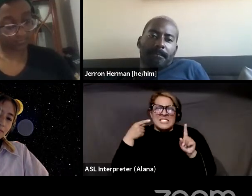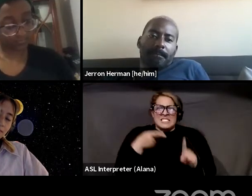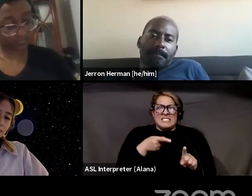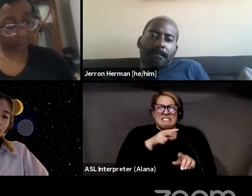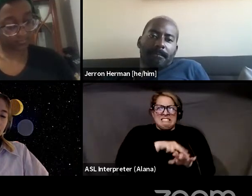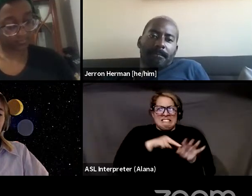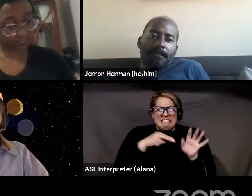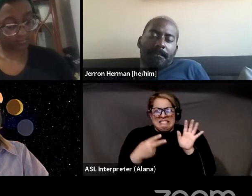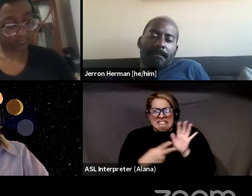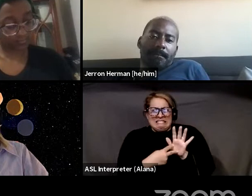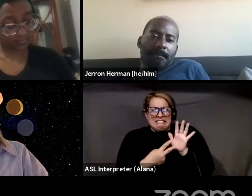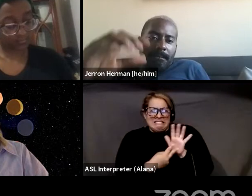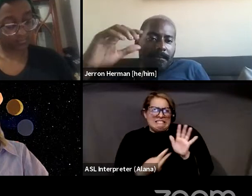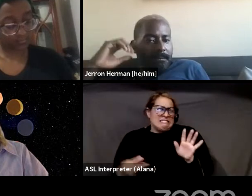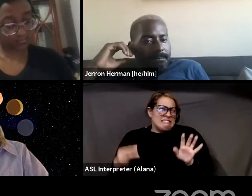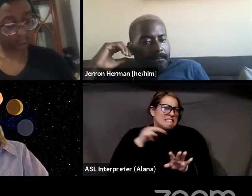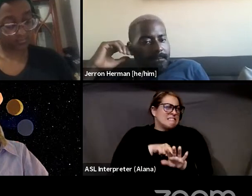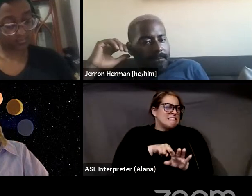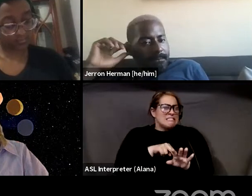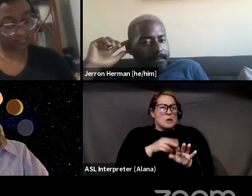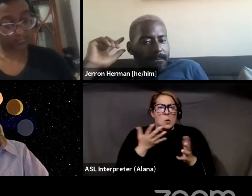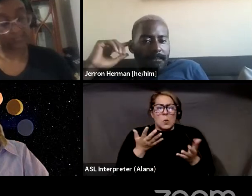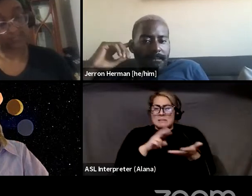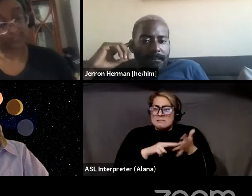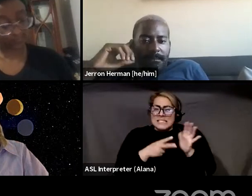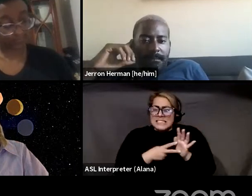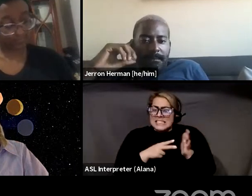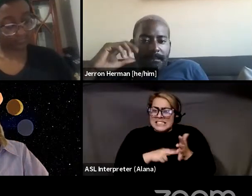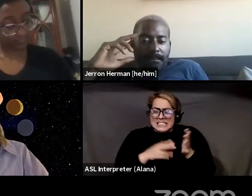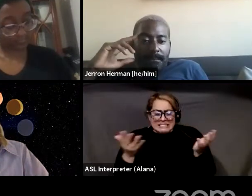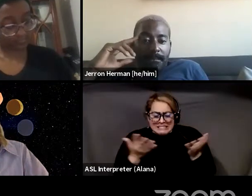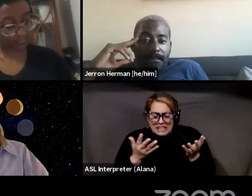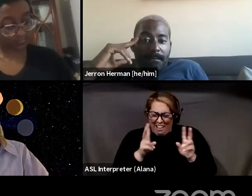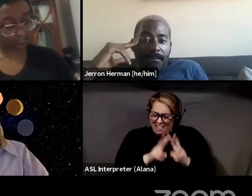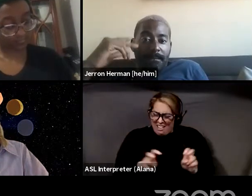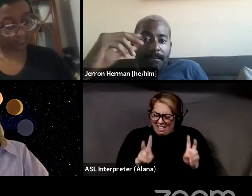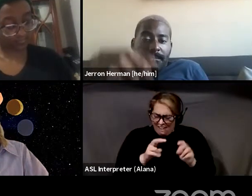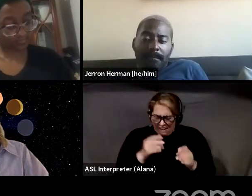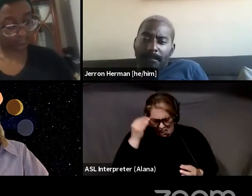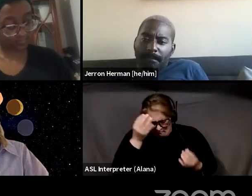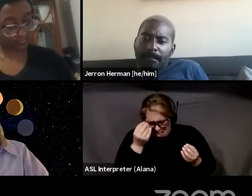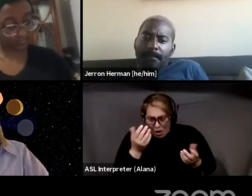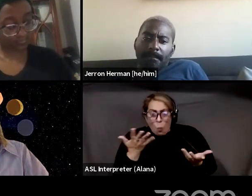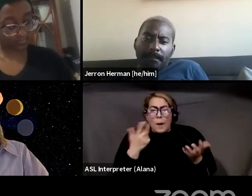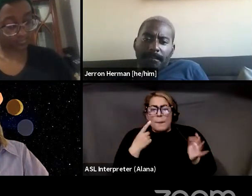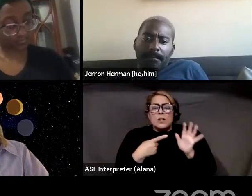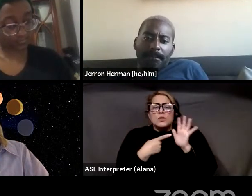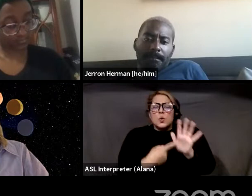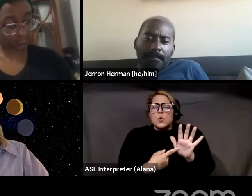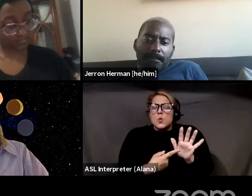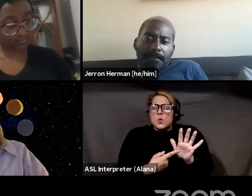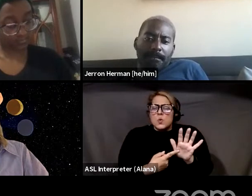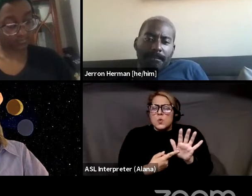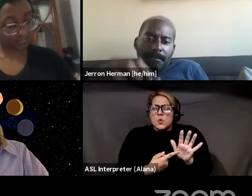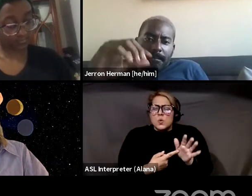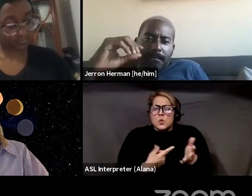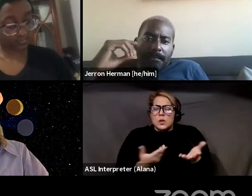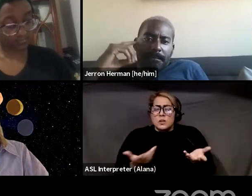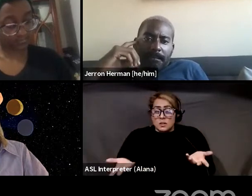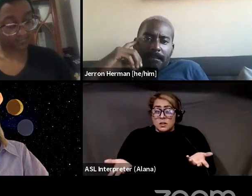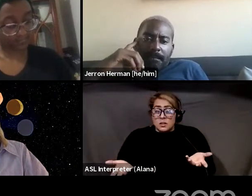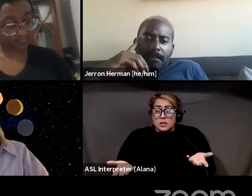underpinnings? What is meaningful here, and what is it being portrayed? And